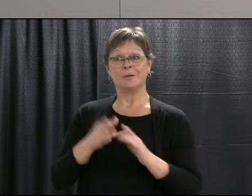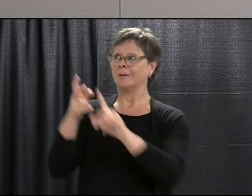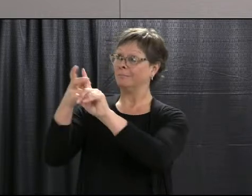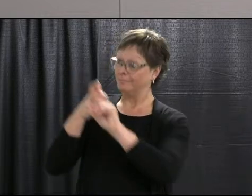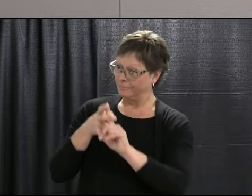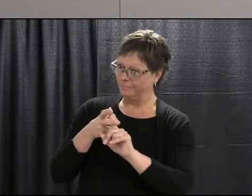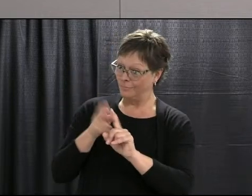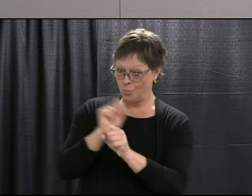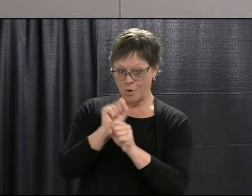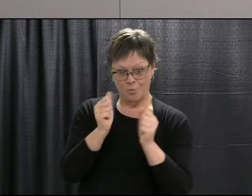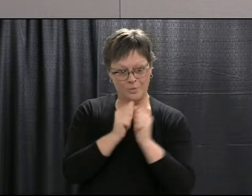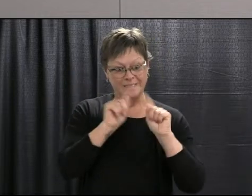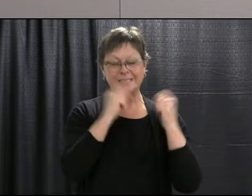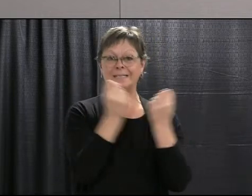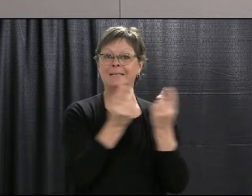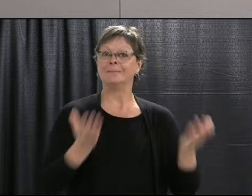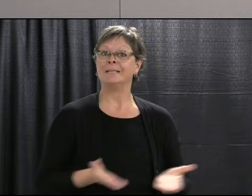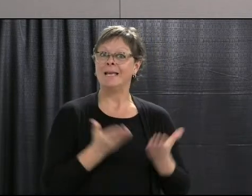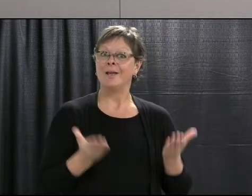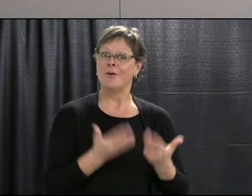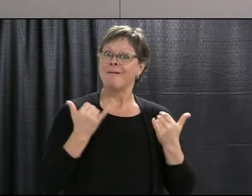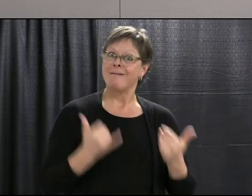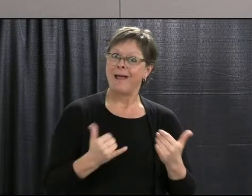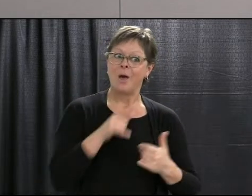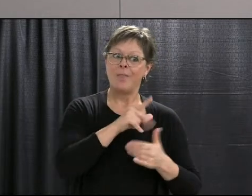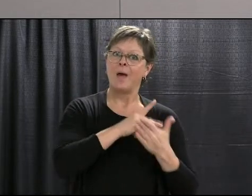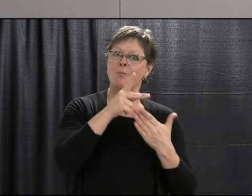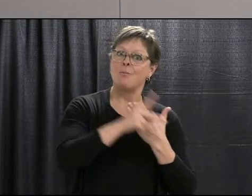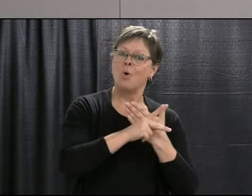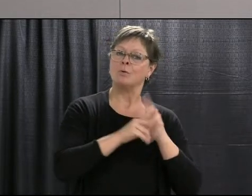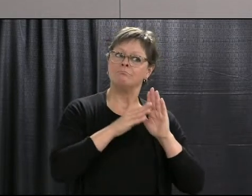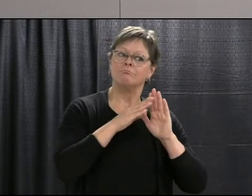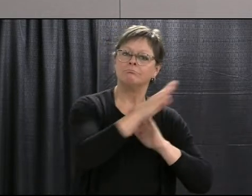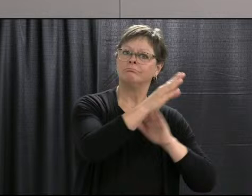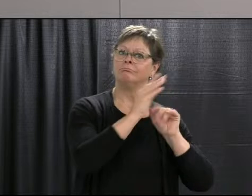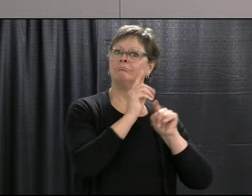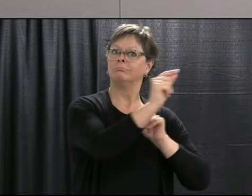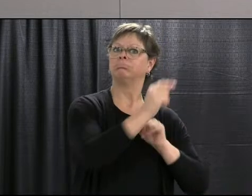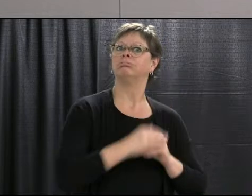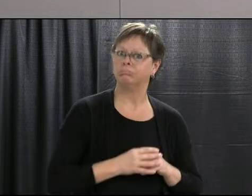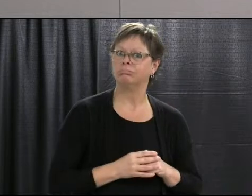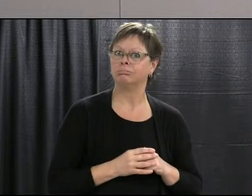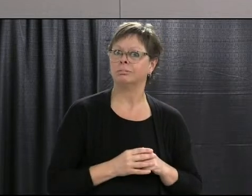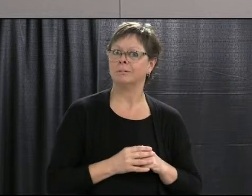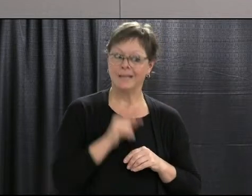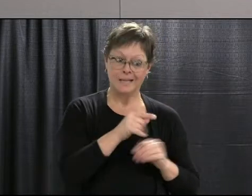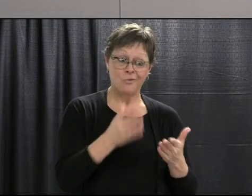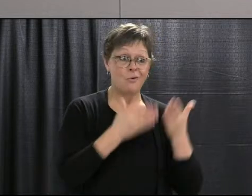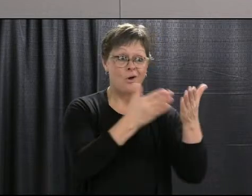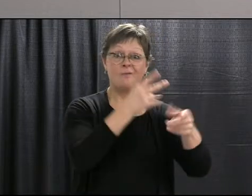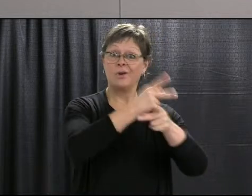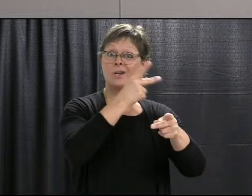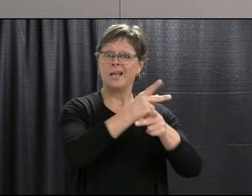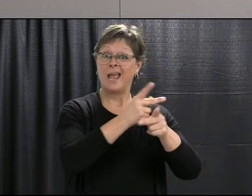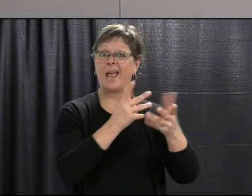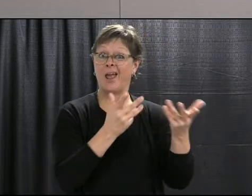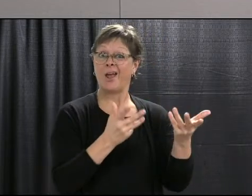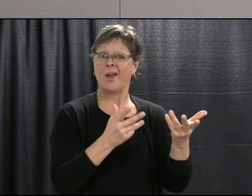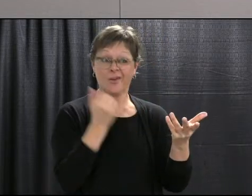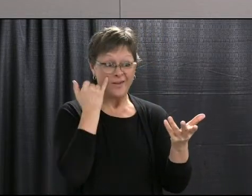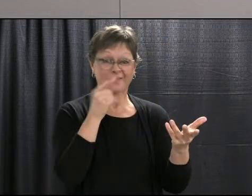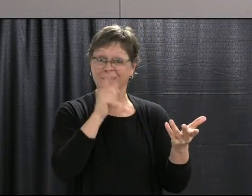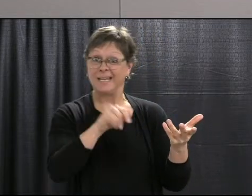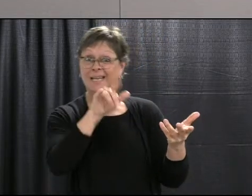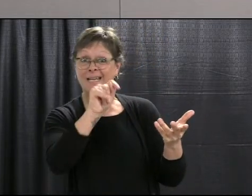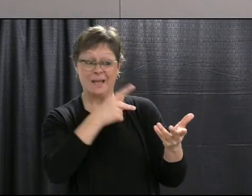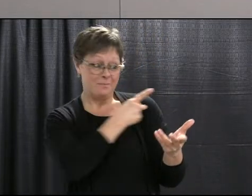working with our teams to build our program and to be able to offer care that patients should be really proud of if they do need it. Hopefully